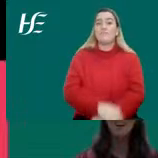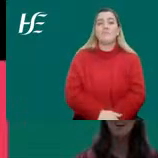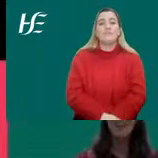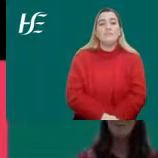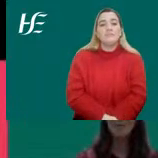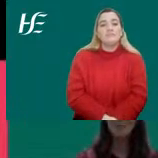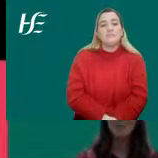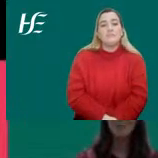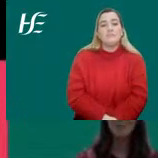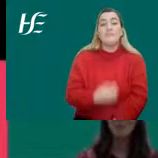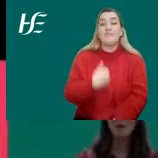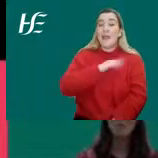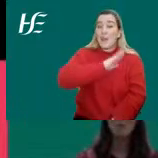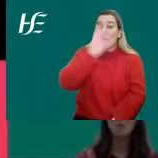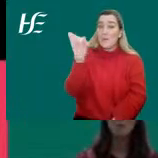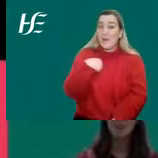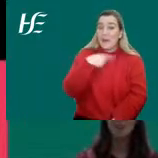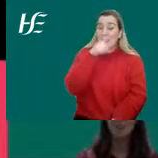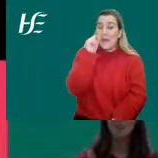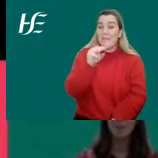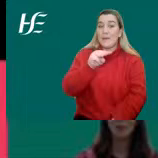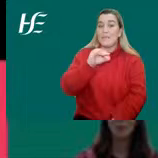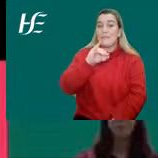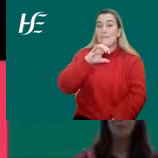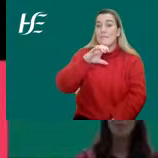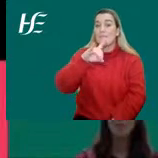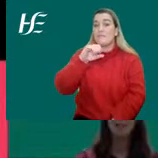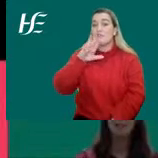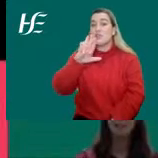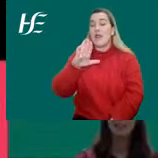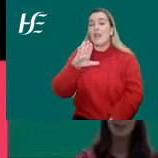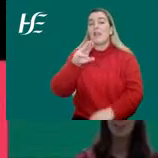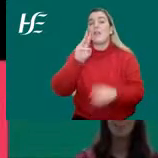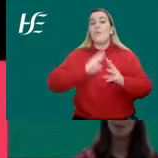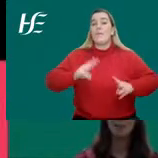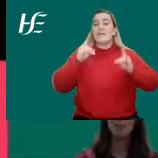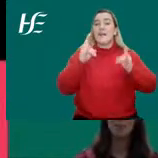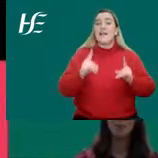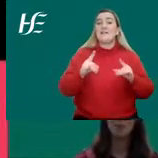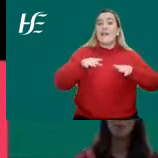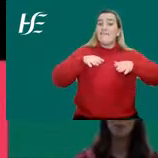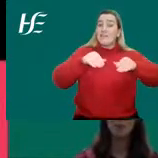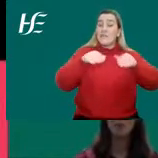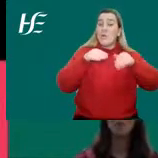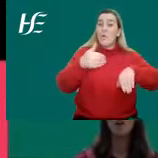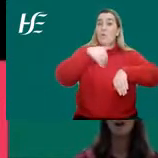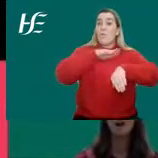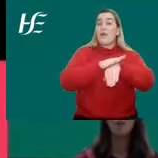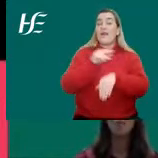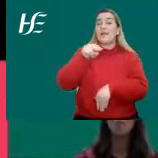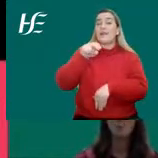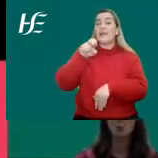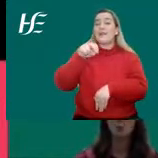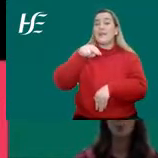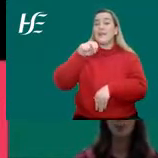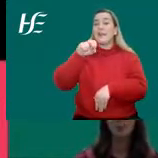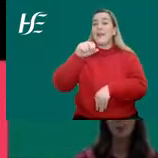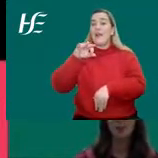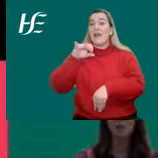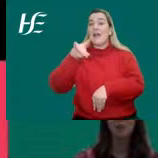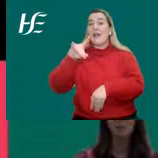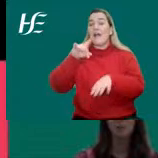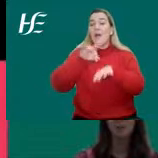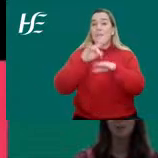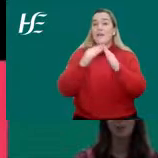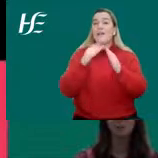Hi, my name is Michelle. I'm a women's health physiotherapist here in Nina Hospital, and I'm going to talk through how menopause can